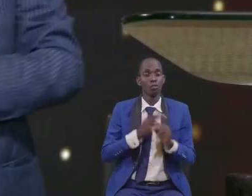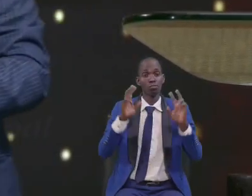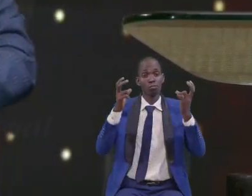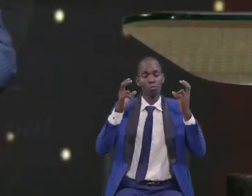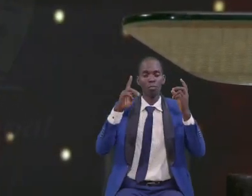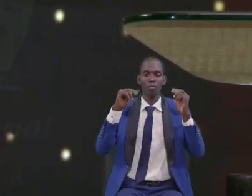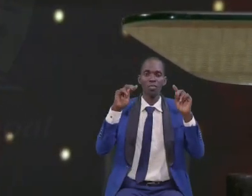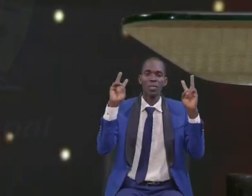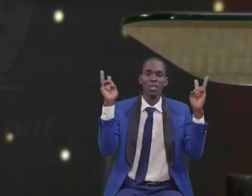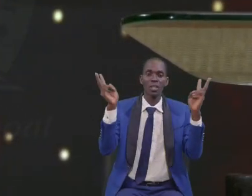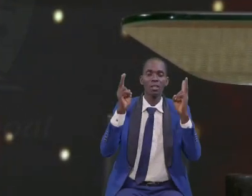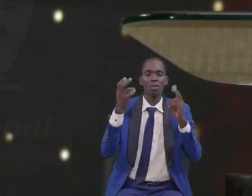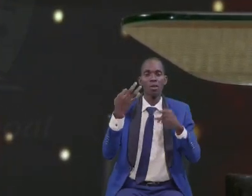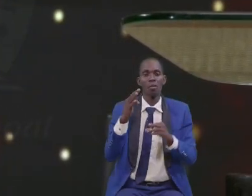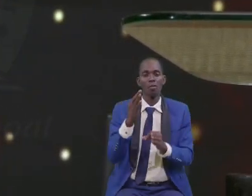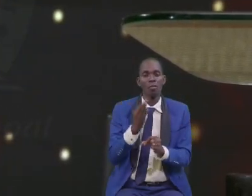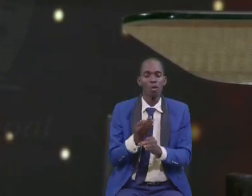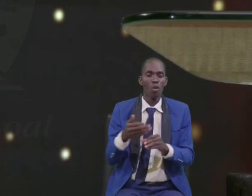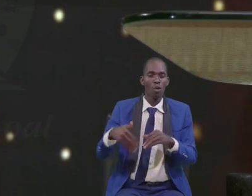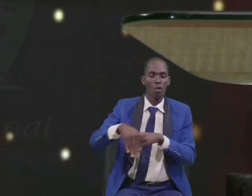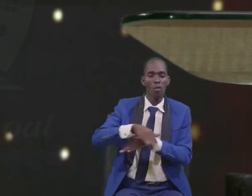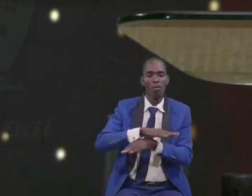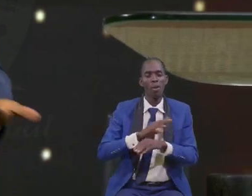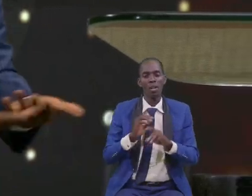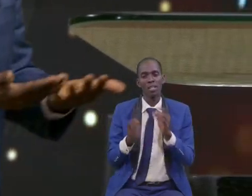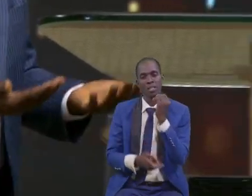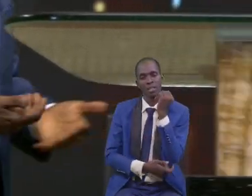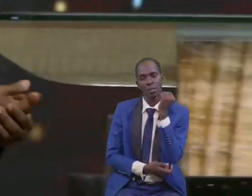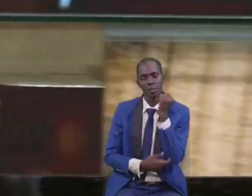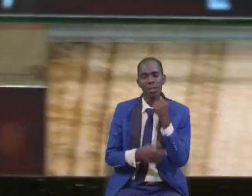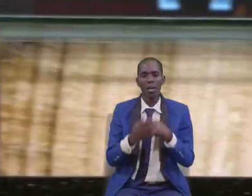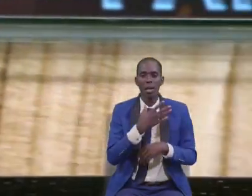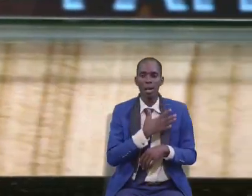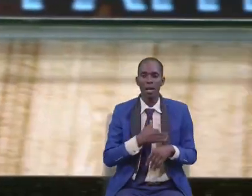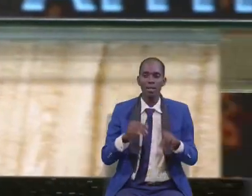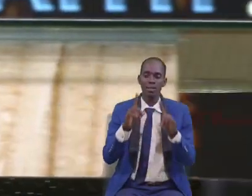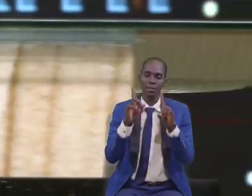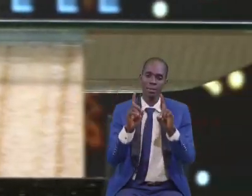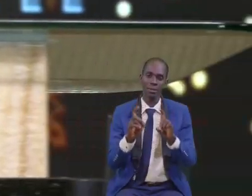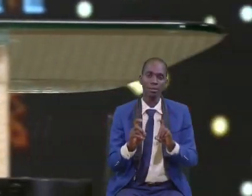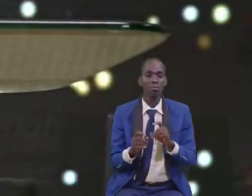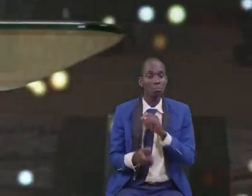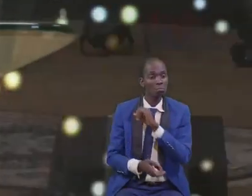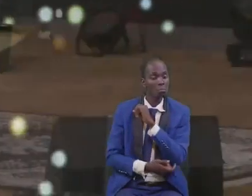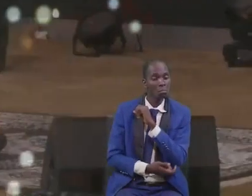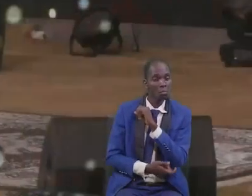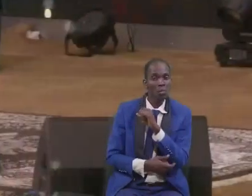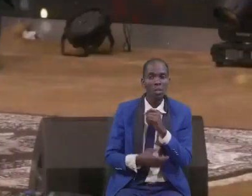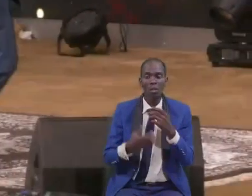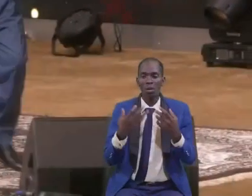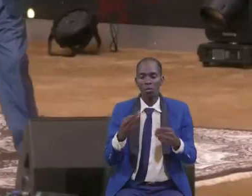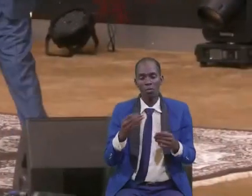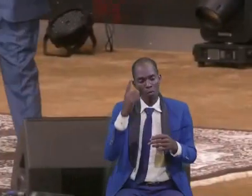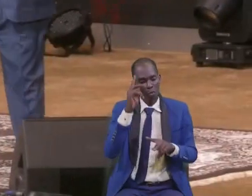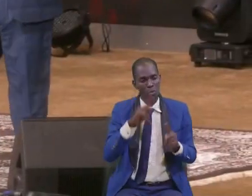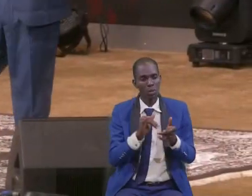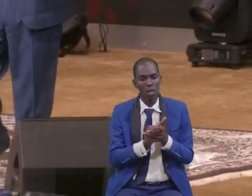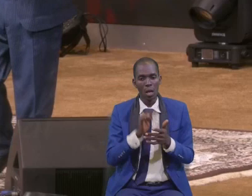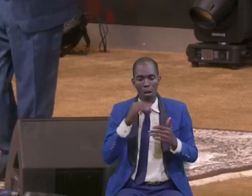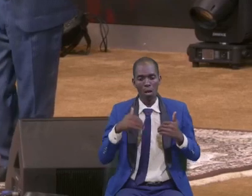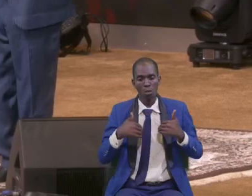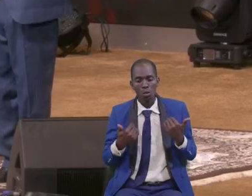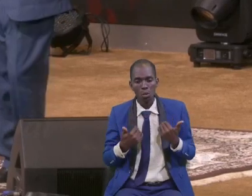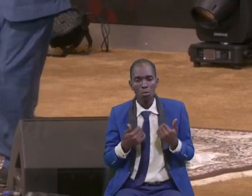over temptations and trials. Temptations of the young and temptation of middle age, temptation of